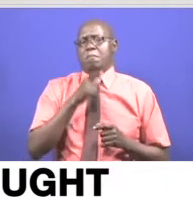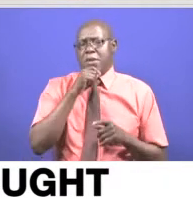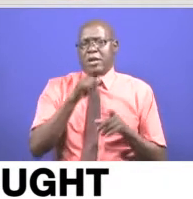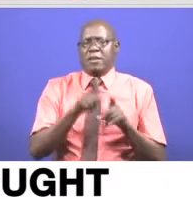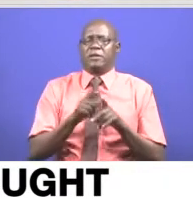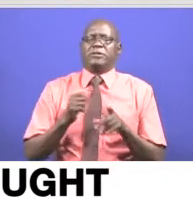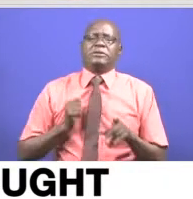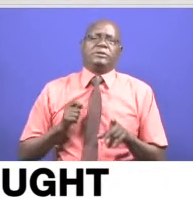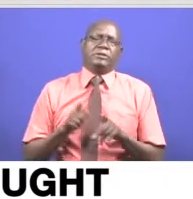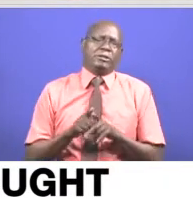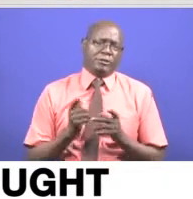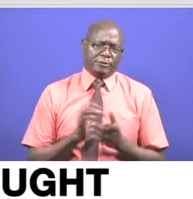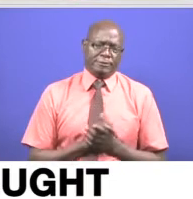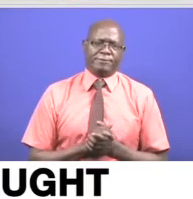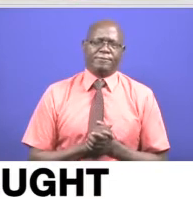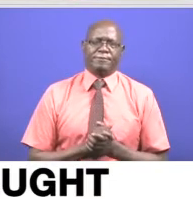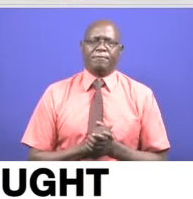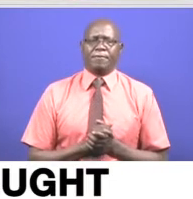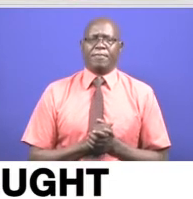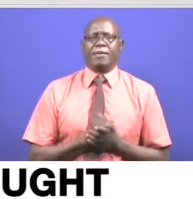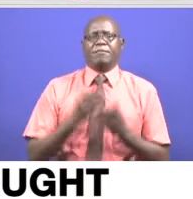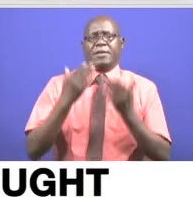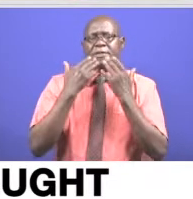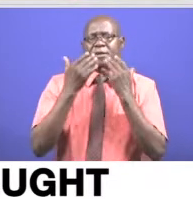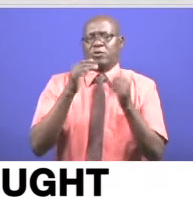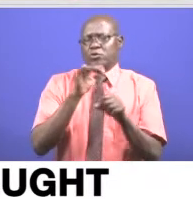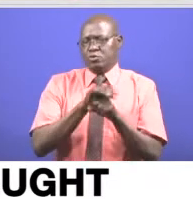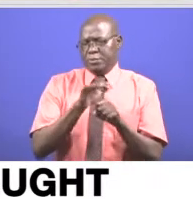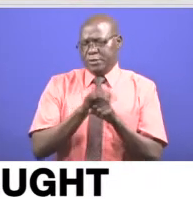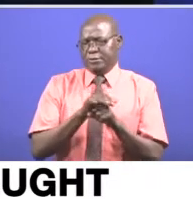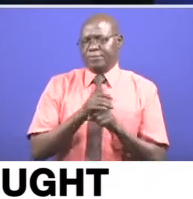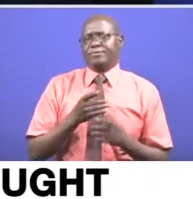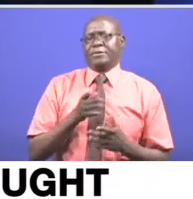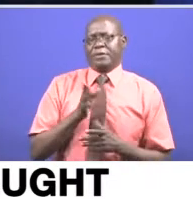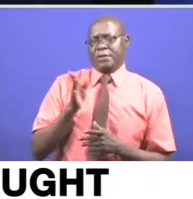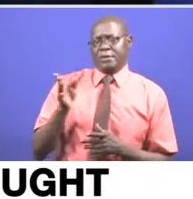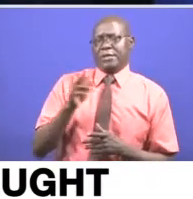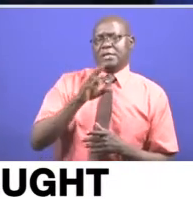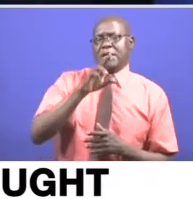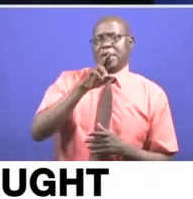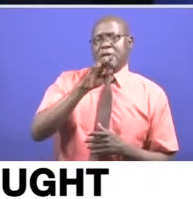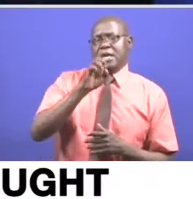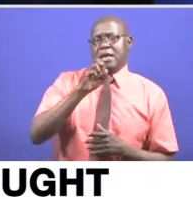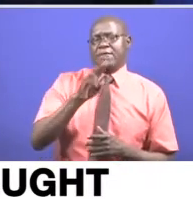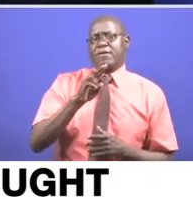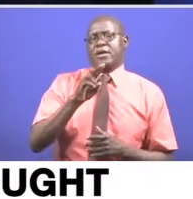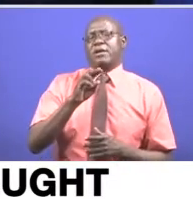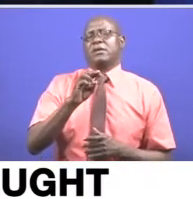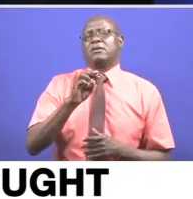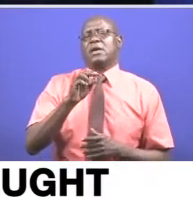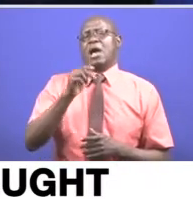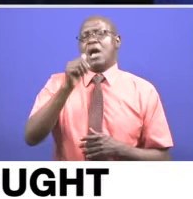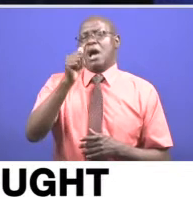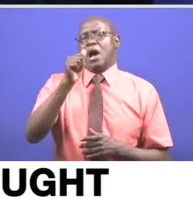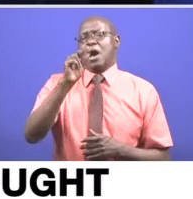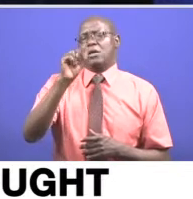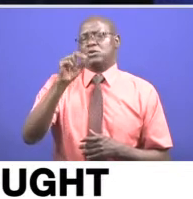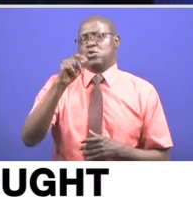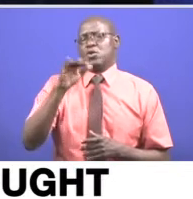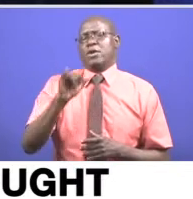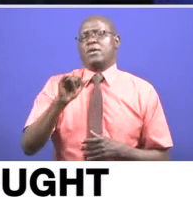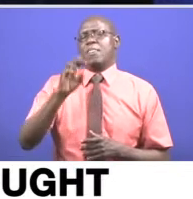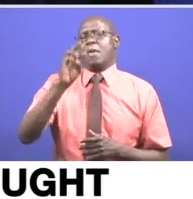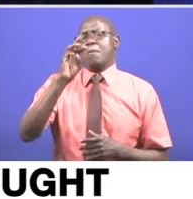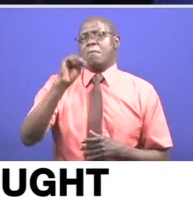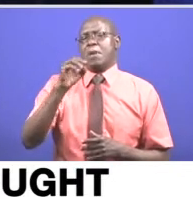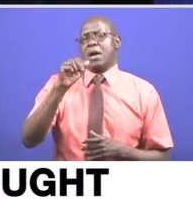our sisters. Thank you. Yes. Thank you so much. That has been Reverend Anthony McKenna, who is the head of social action